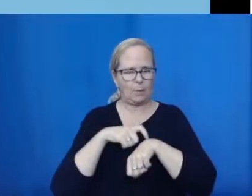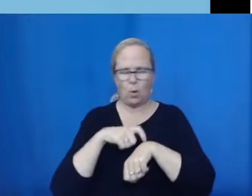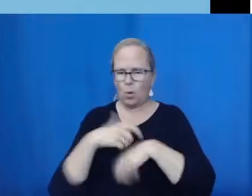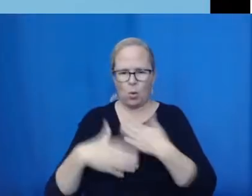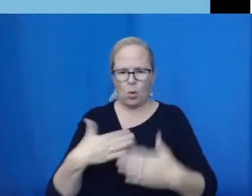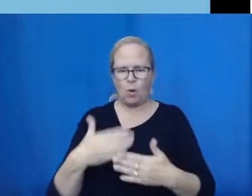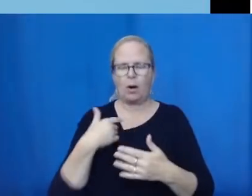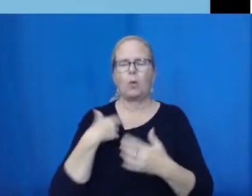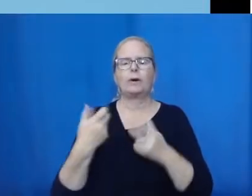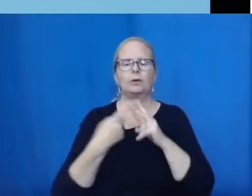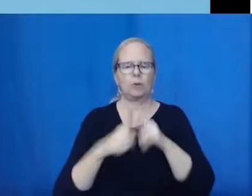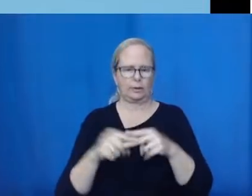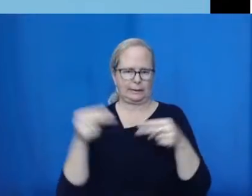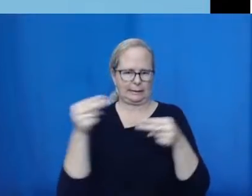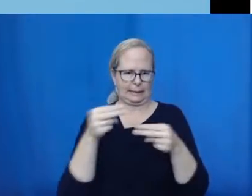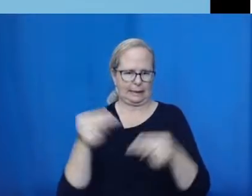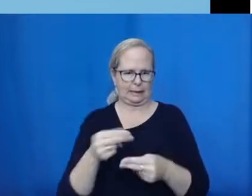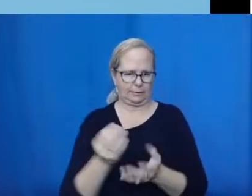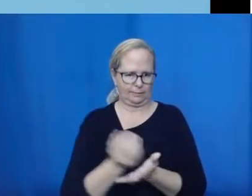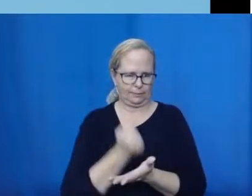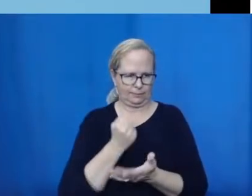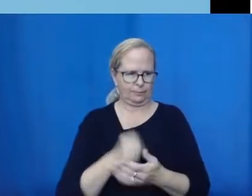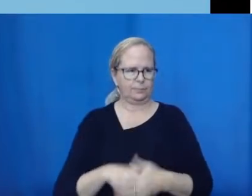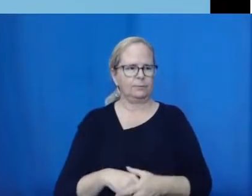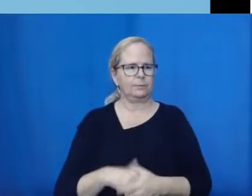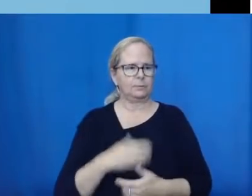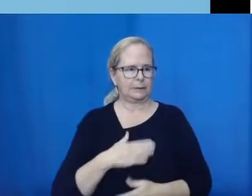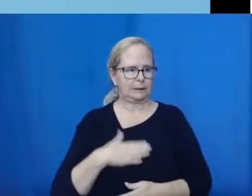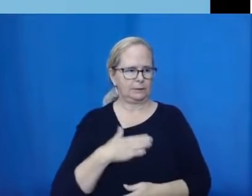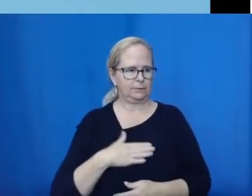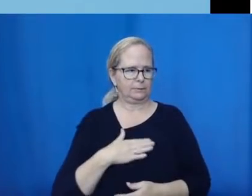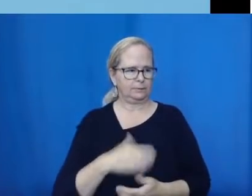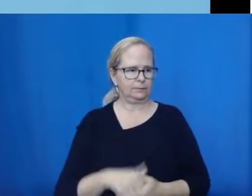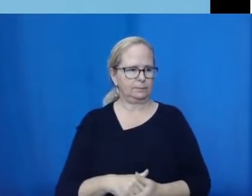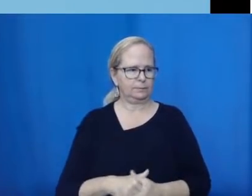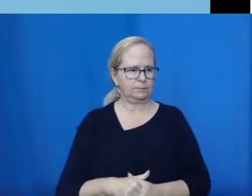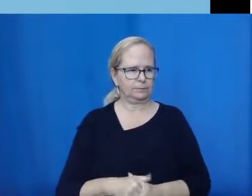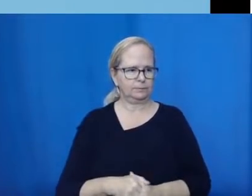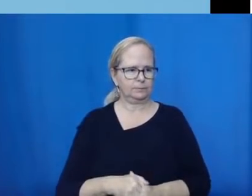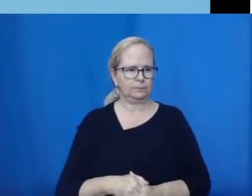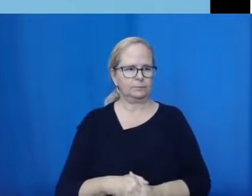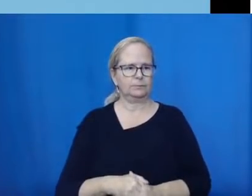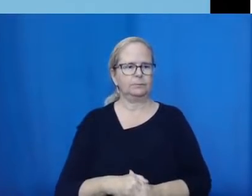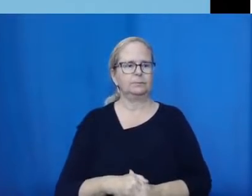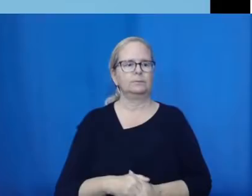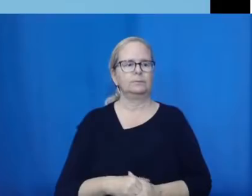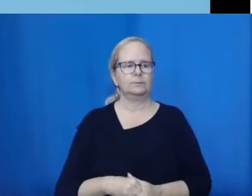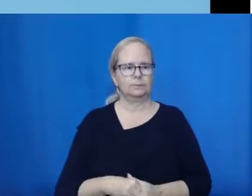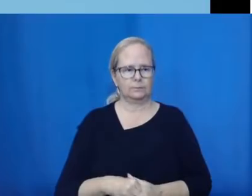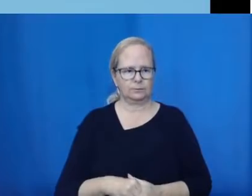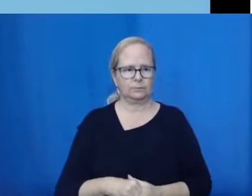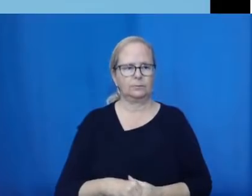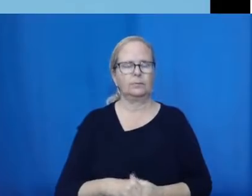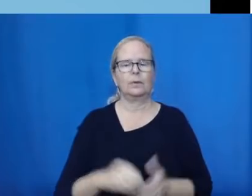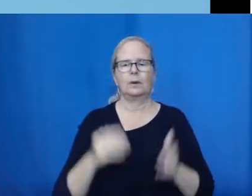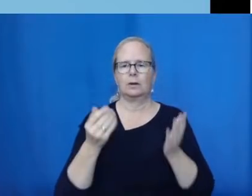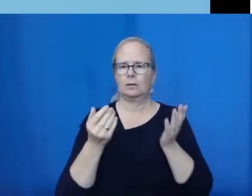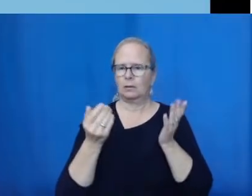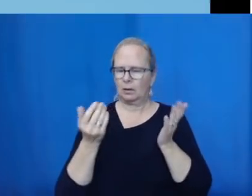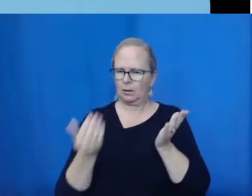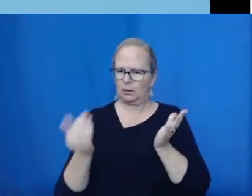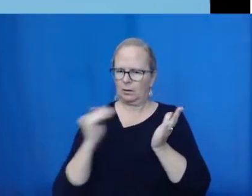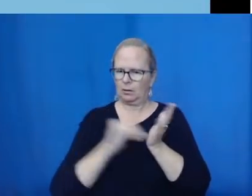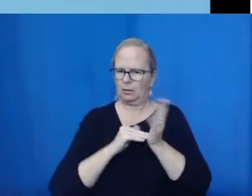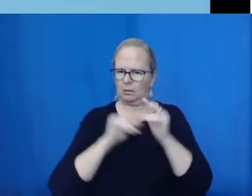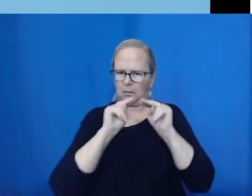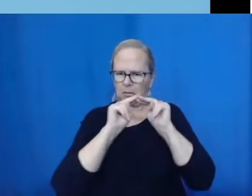And here we go. So again, another big drop in our cases. Last week, 1725. This week, 1265. That's